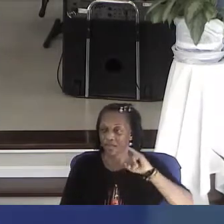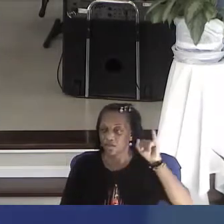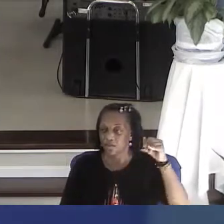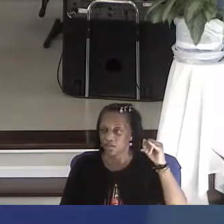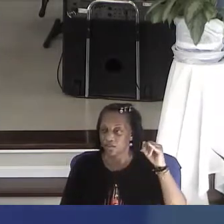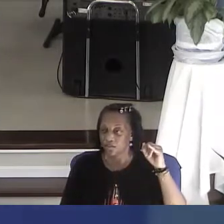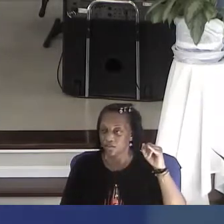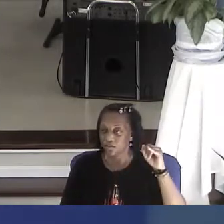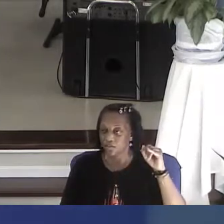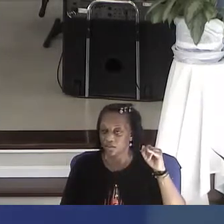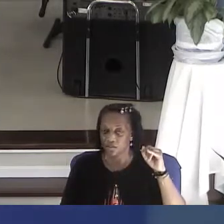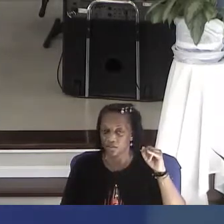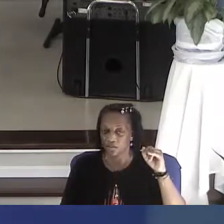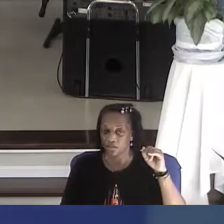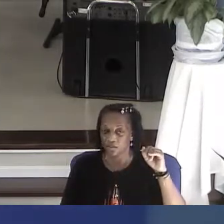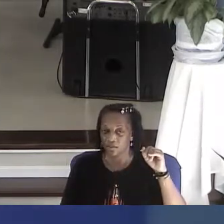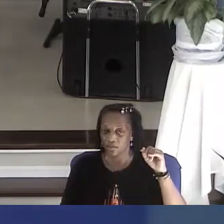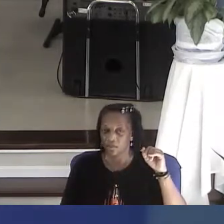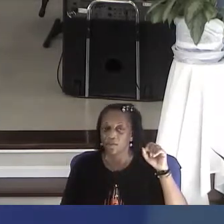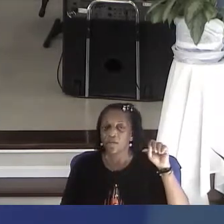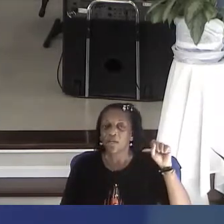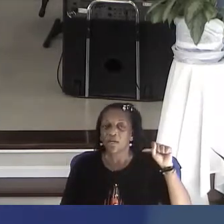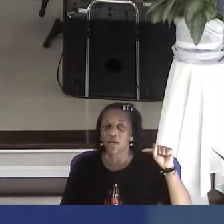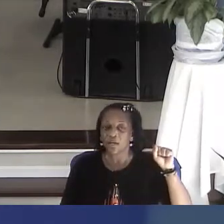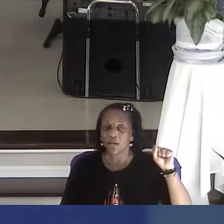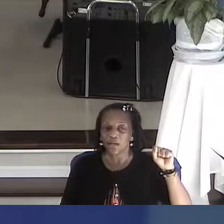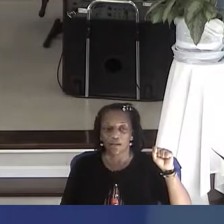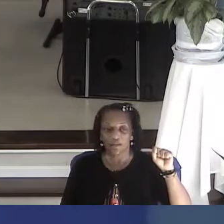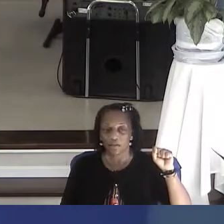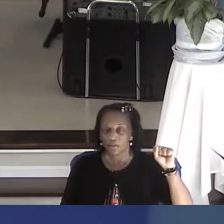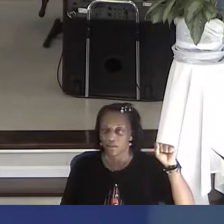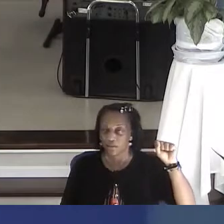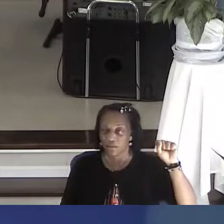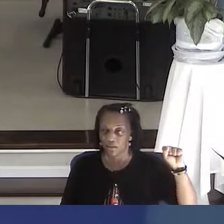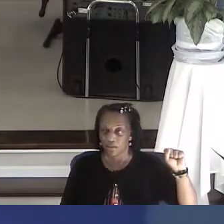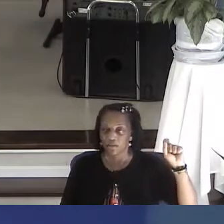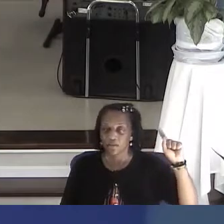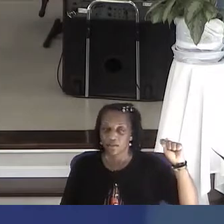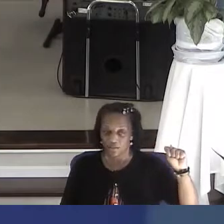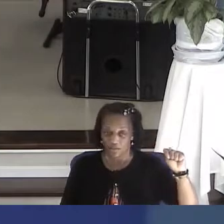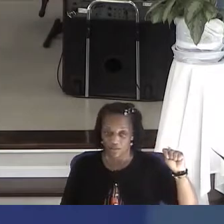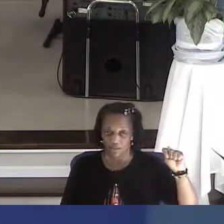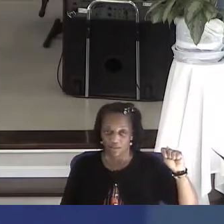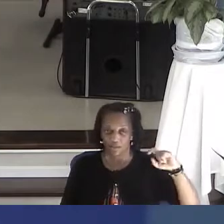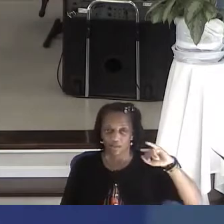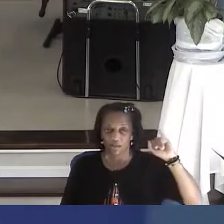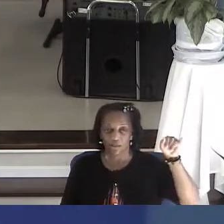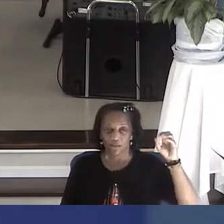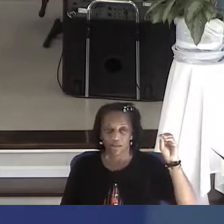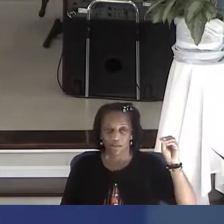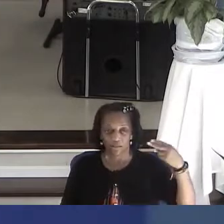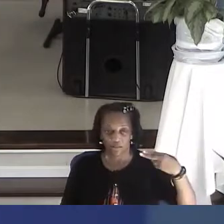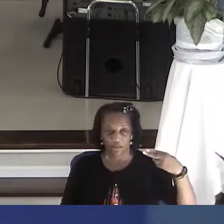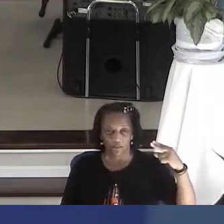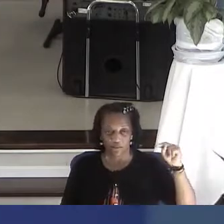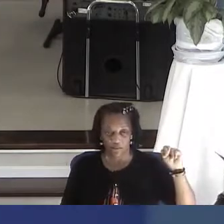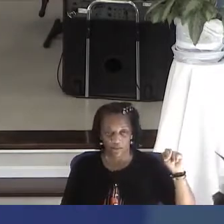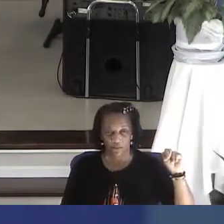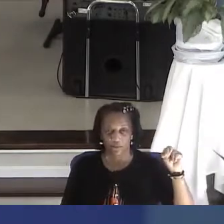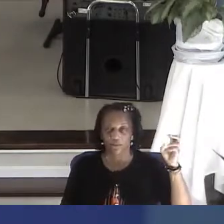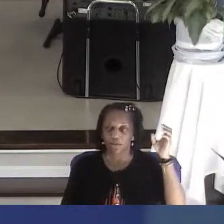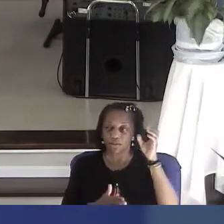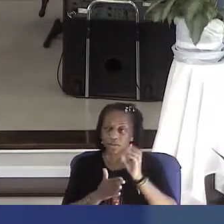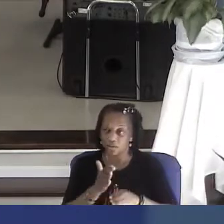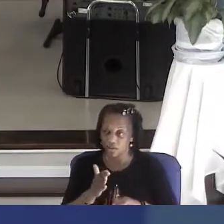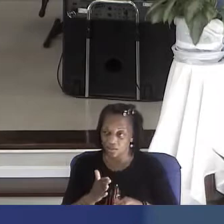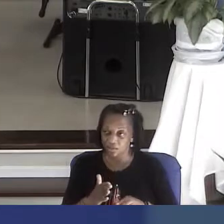12, reading from verse 35 to 50. I'm going to invite young Spence to come and lead us into the scripture. Then